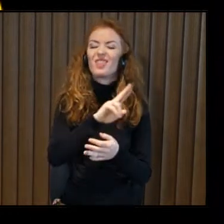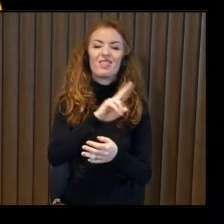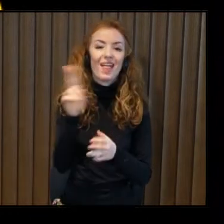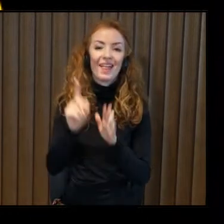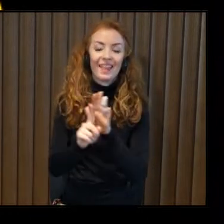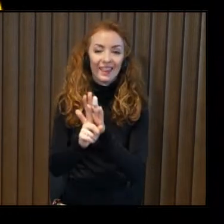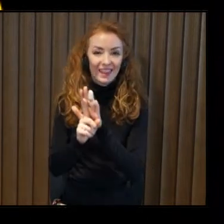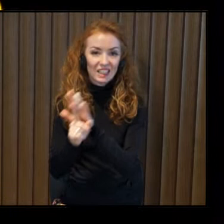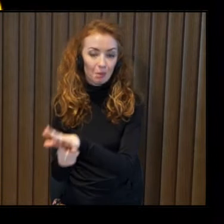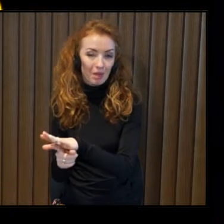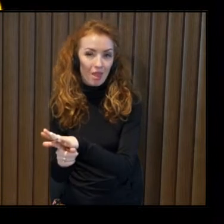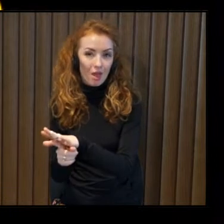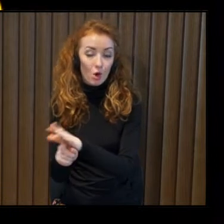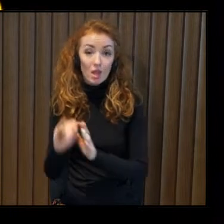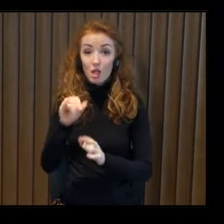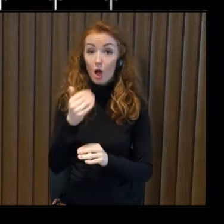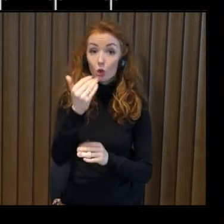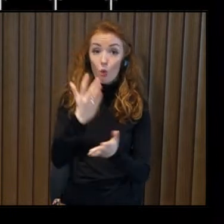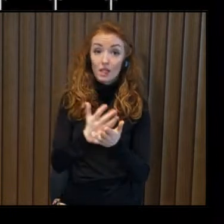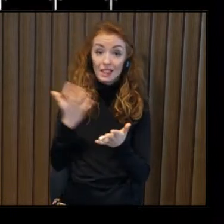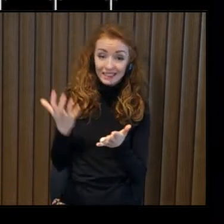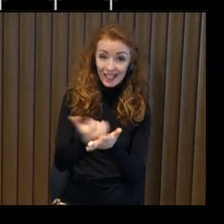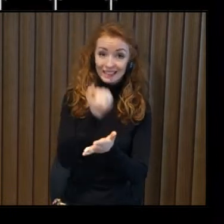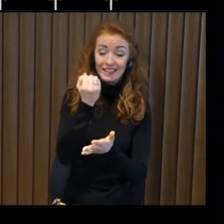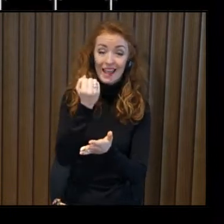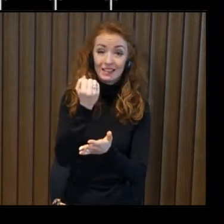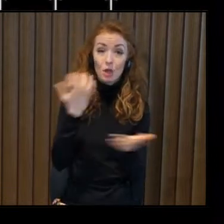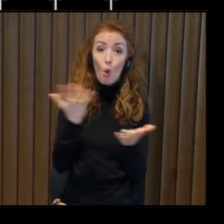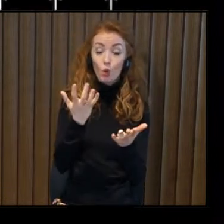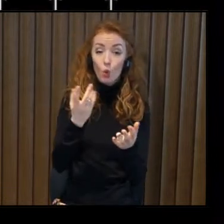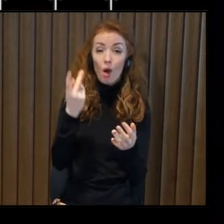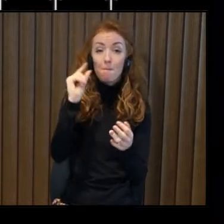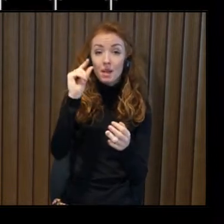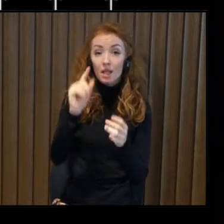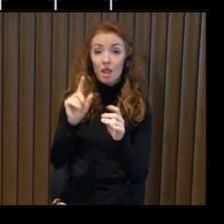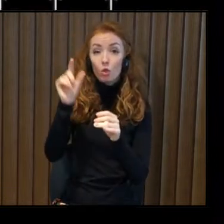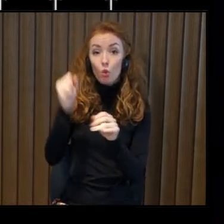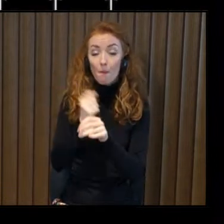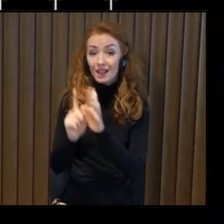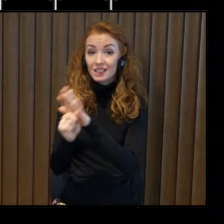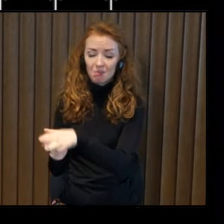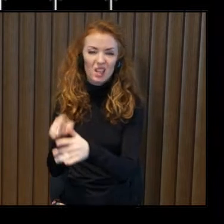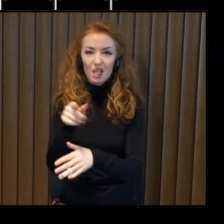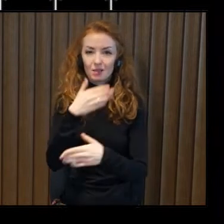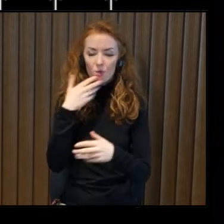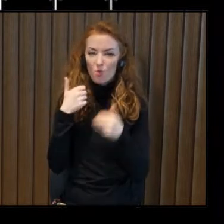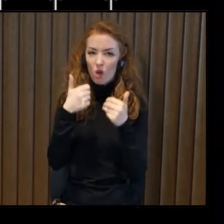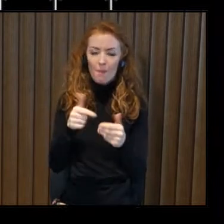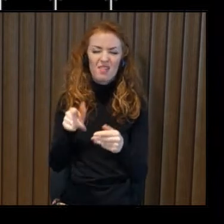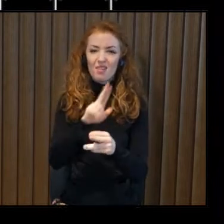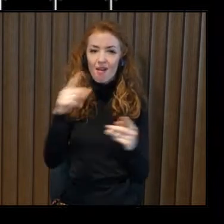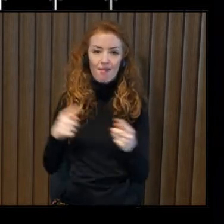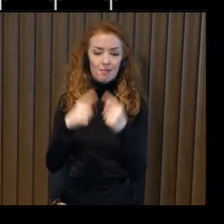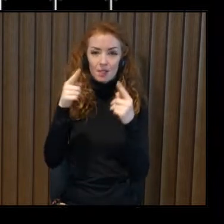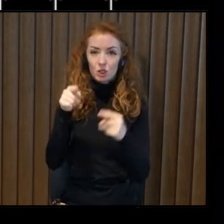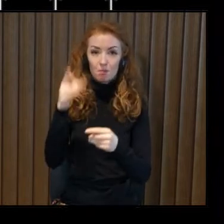haven't quite taken it the full way. And that's because what we want is for everyone to have an